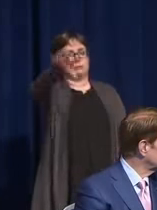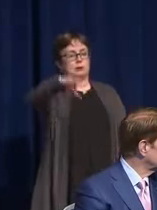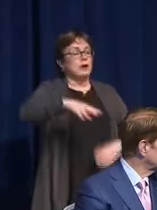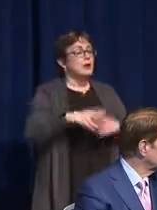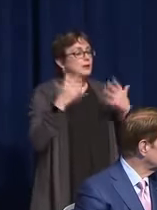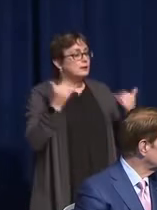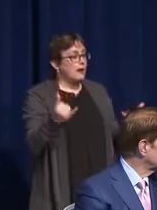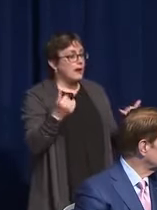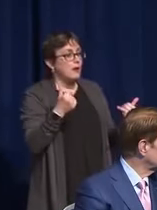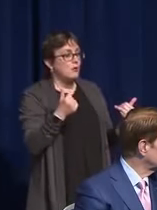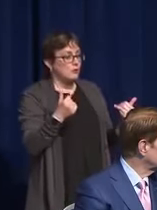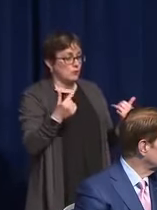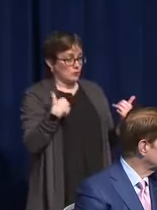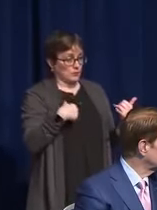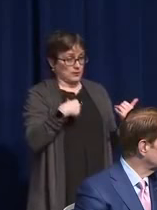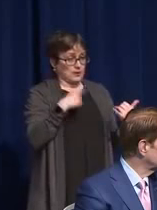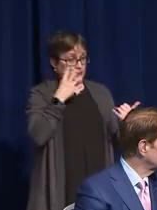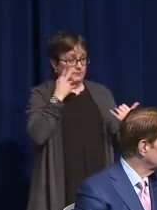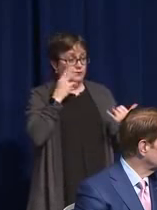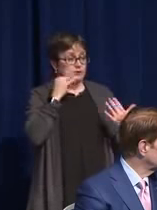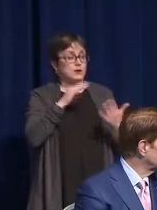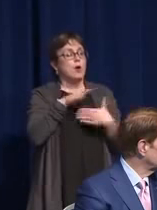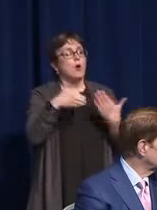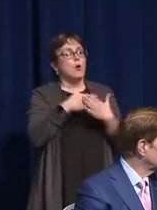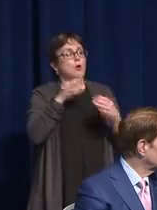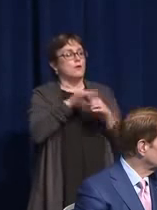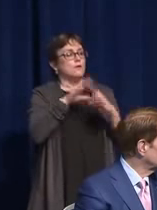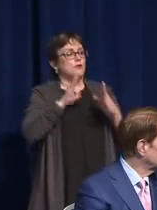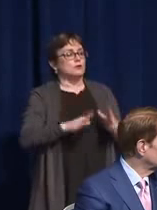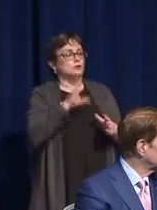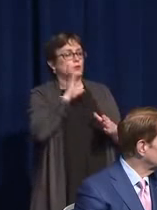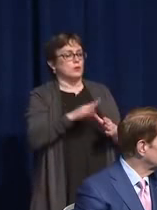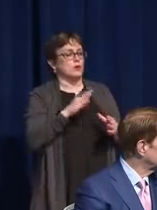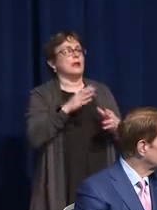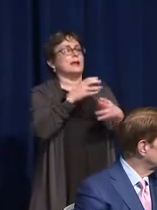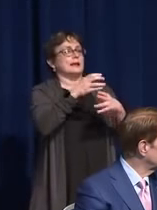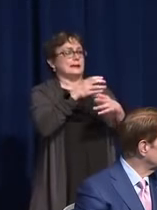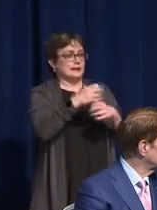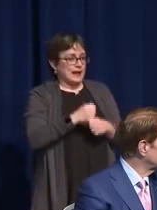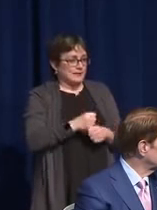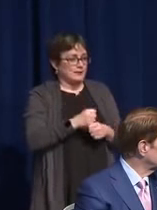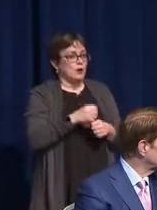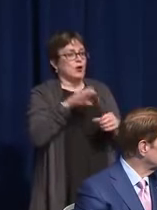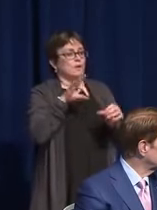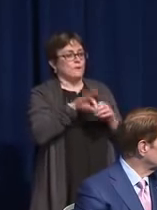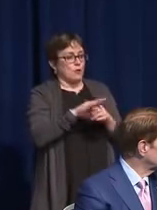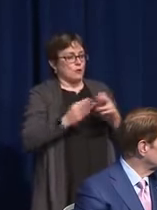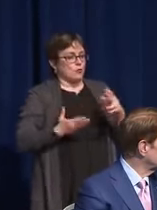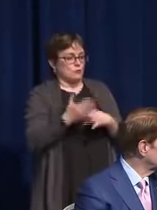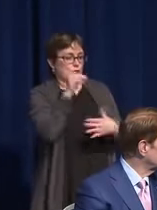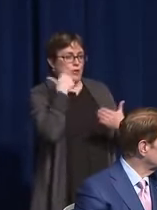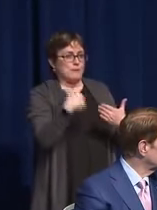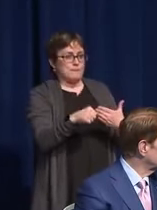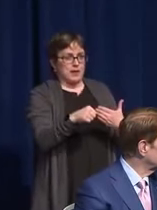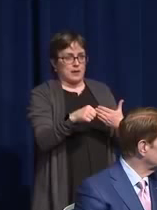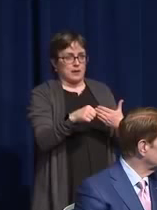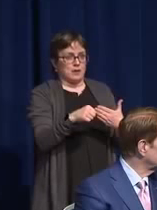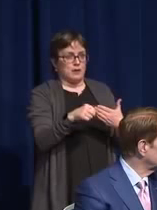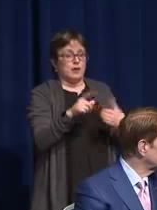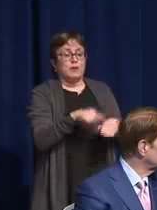will receive a vote by mail ballot, saving them the step of requesting one